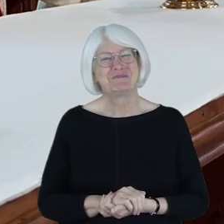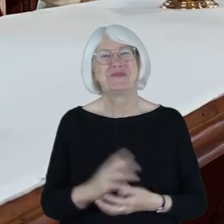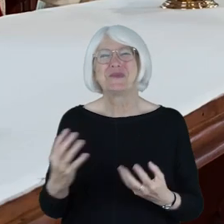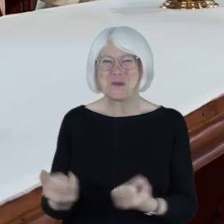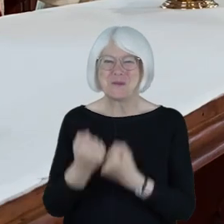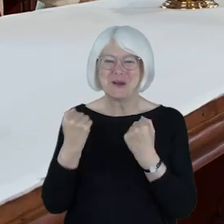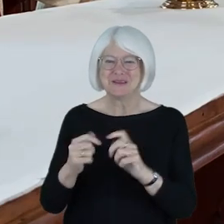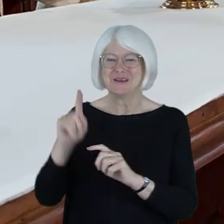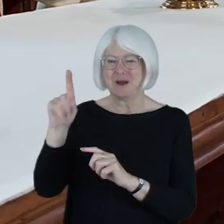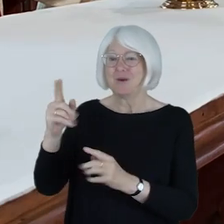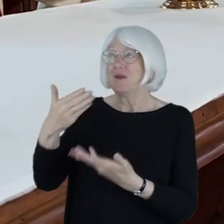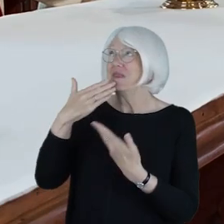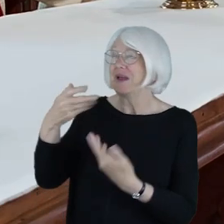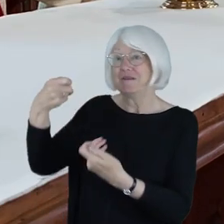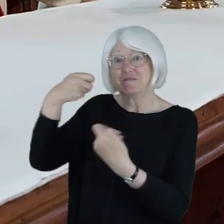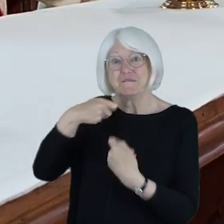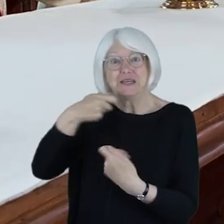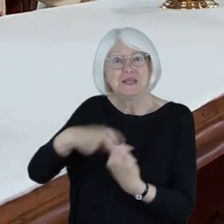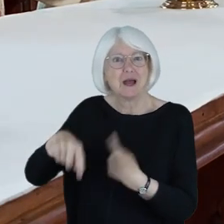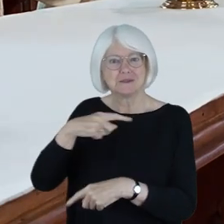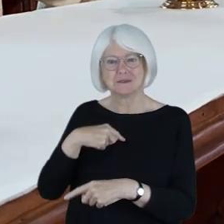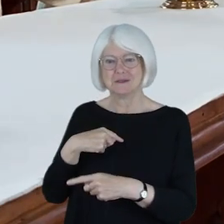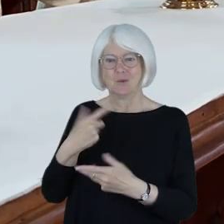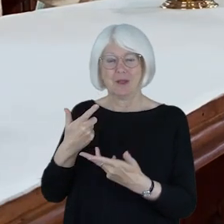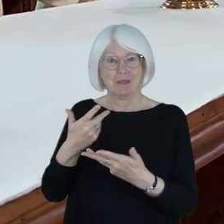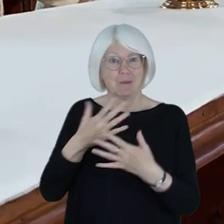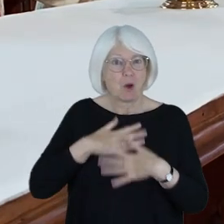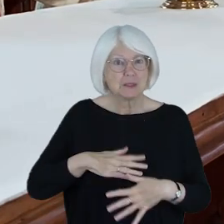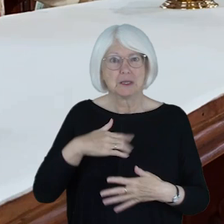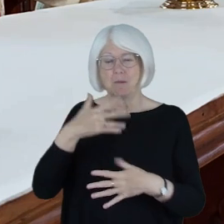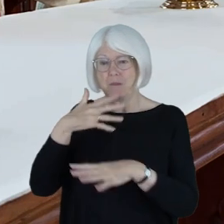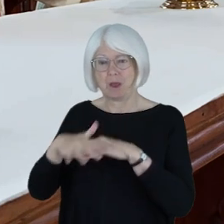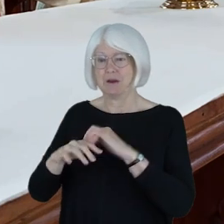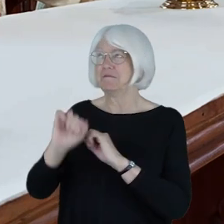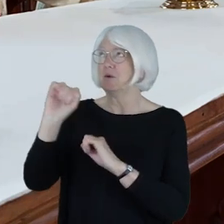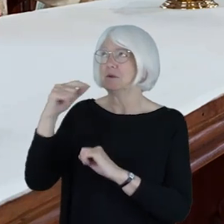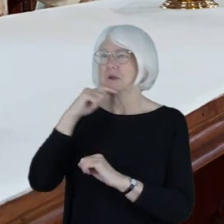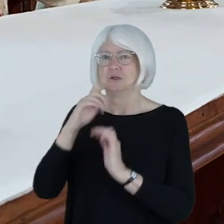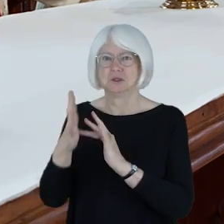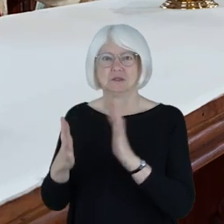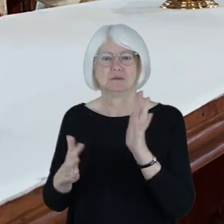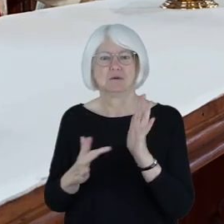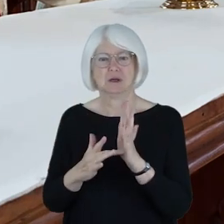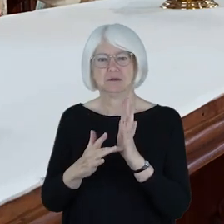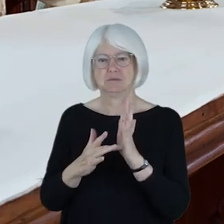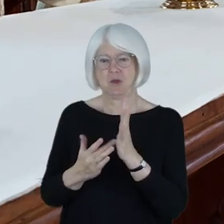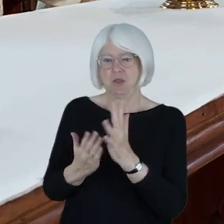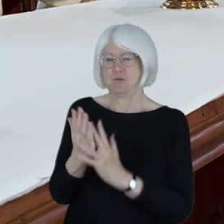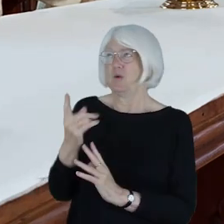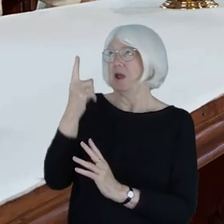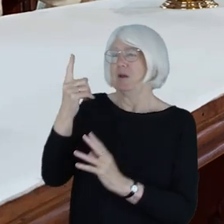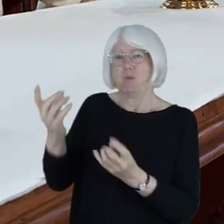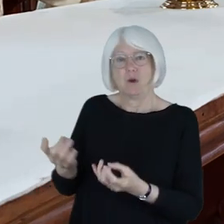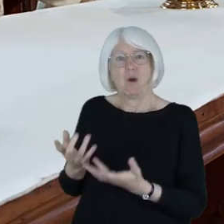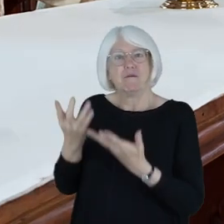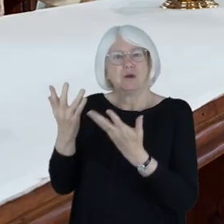Almighty God, we thank you for feeding us with the body and blood of your Son, Jesus Christ. Through